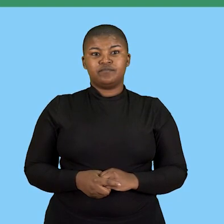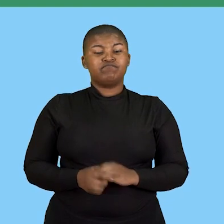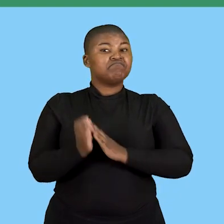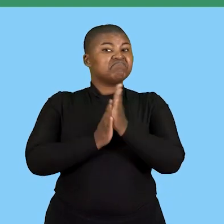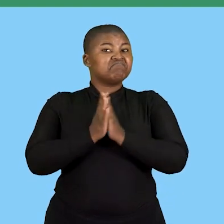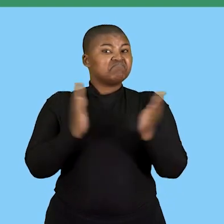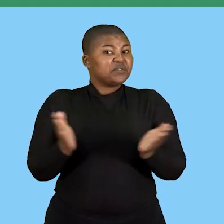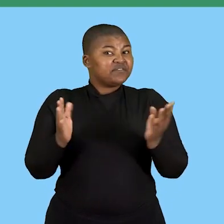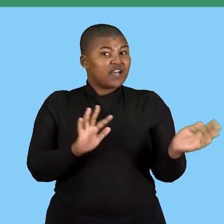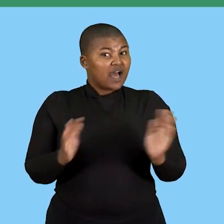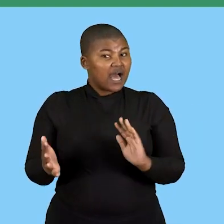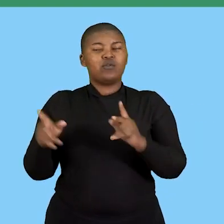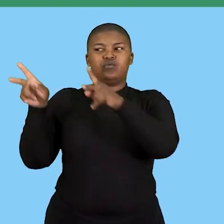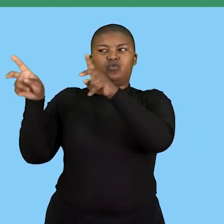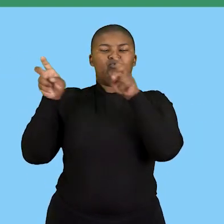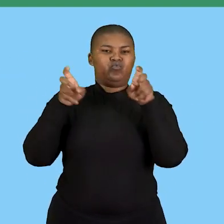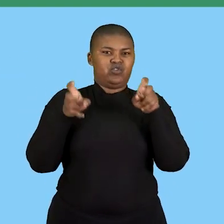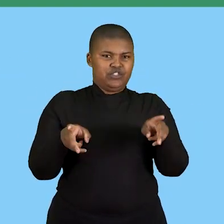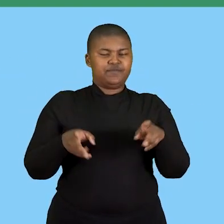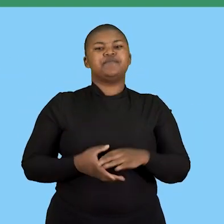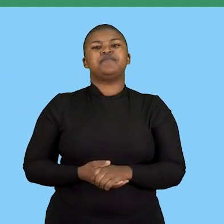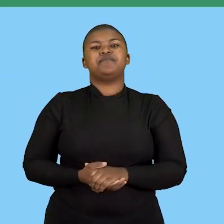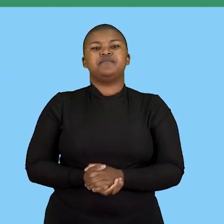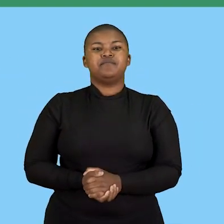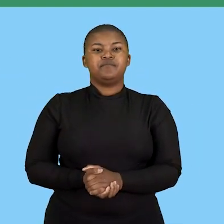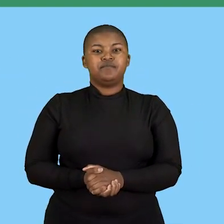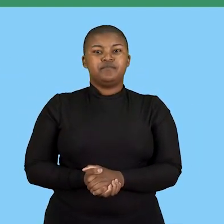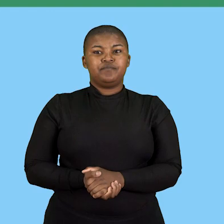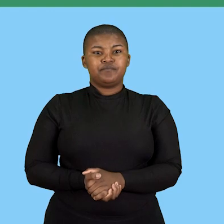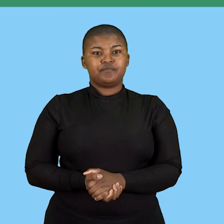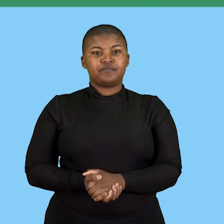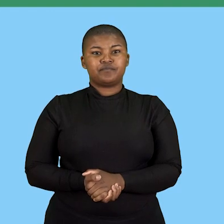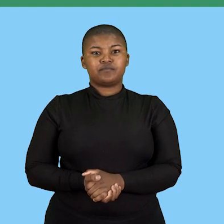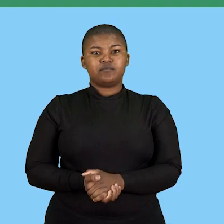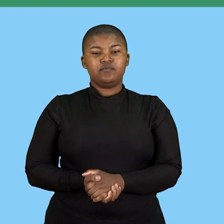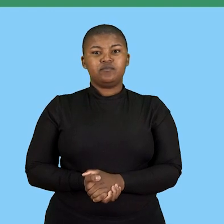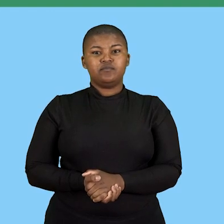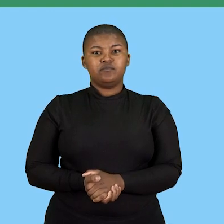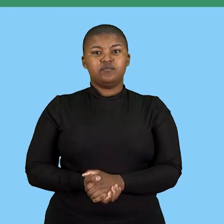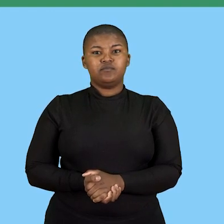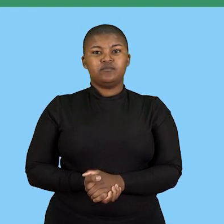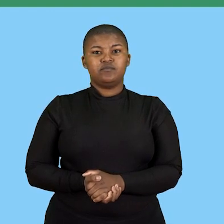And how do you motivate that? You quote to say now, El